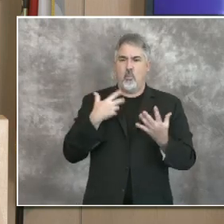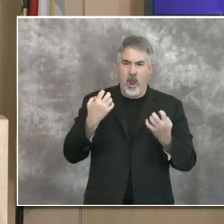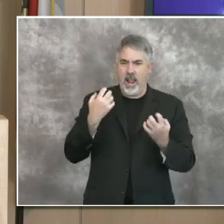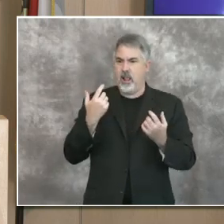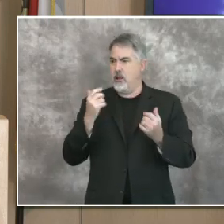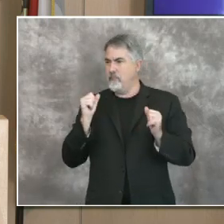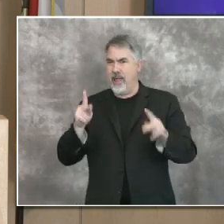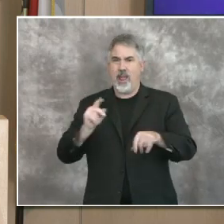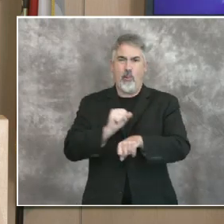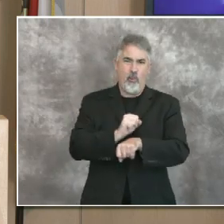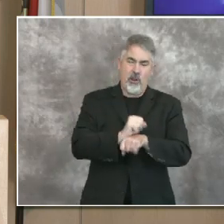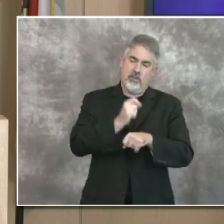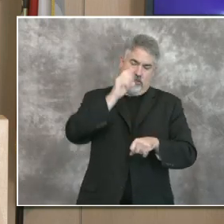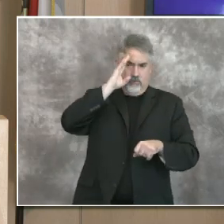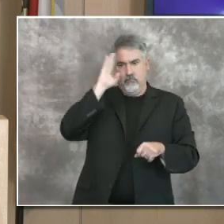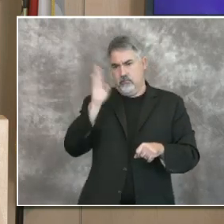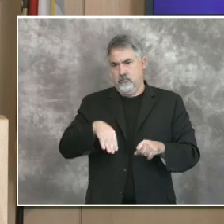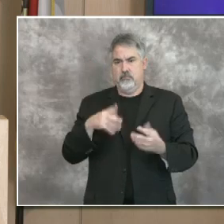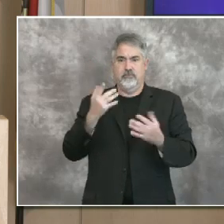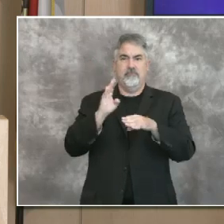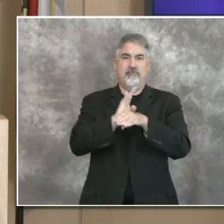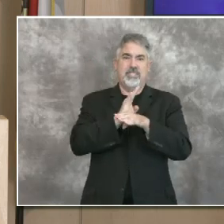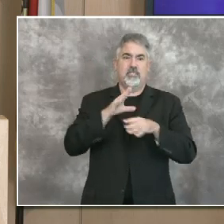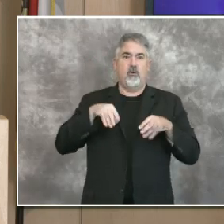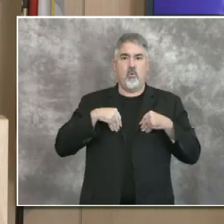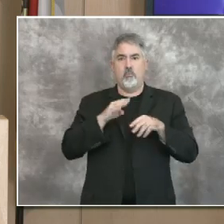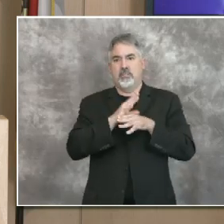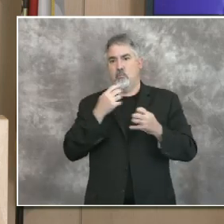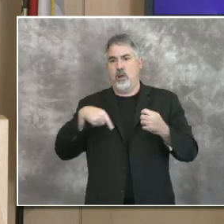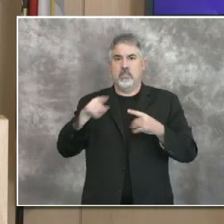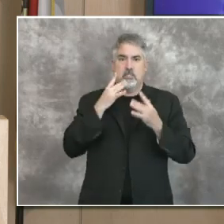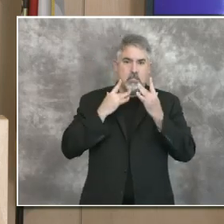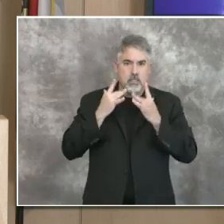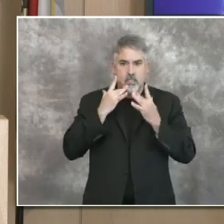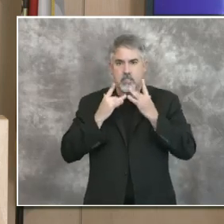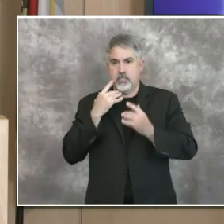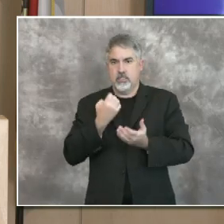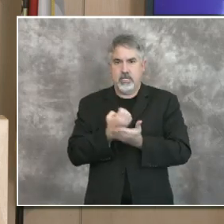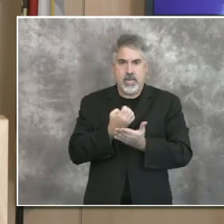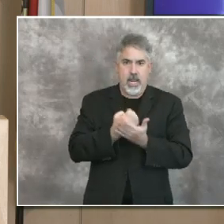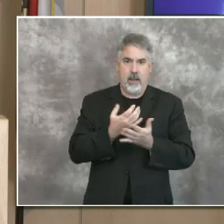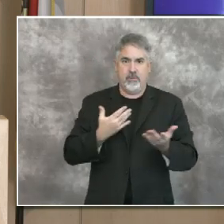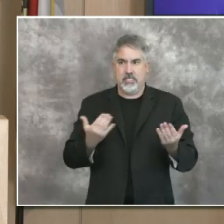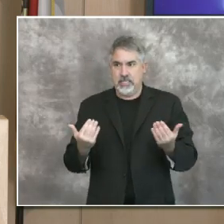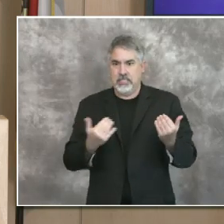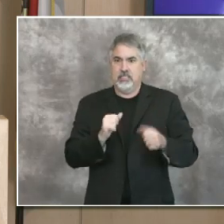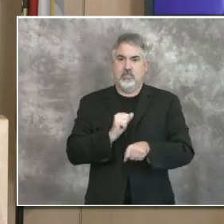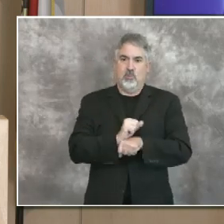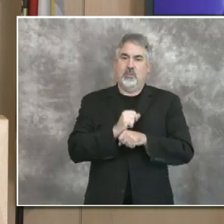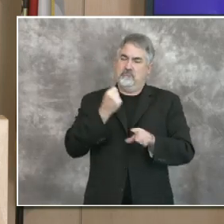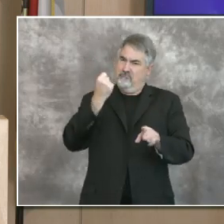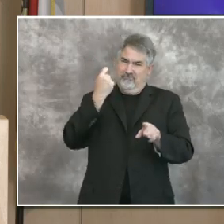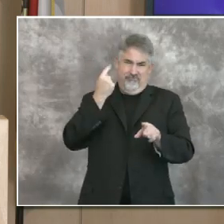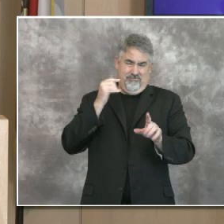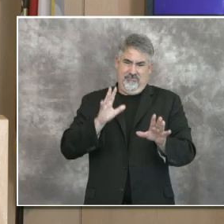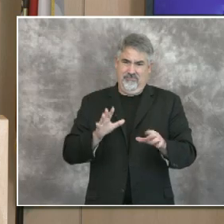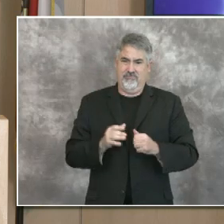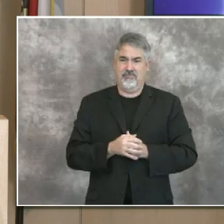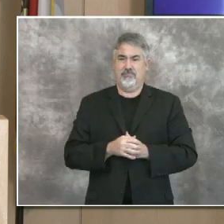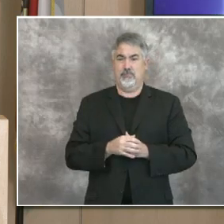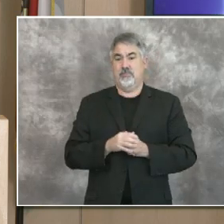small business owners who have suffered so much, who are afraid that their shops and restaurants and companies will close for